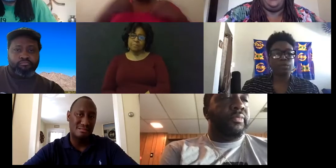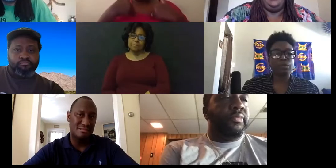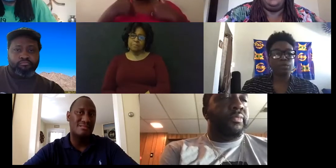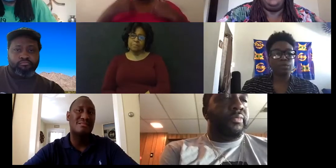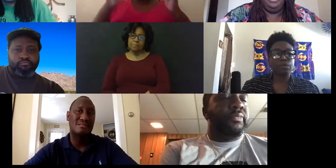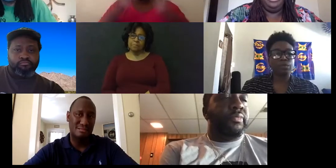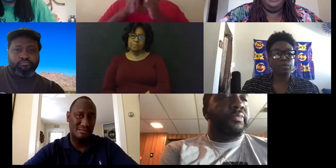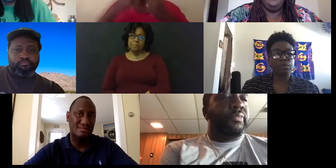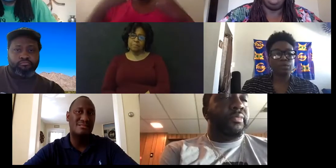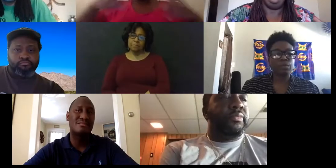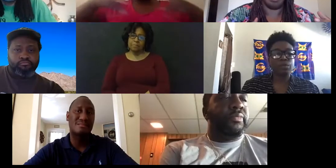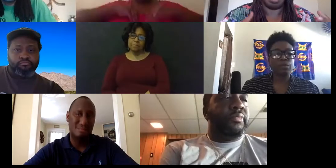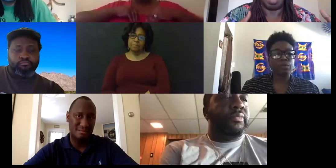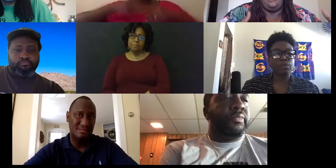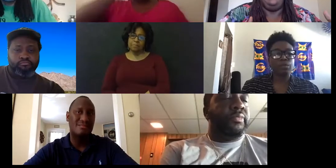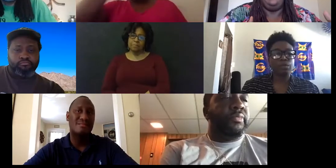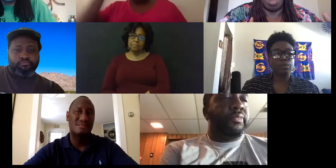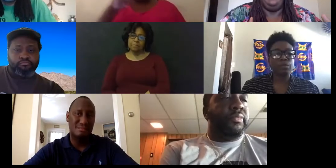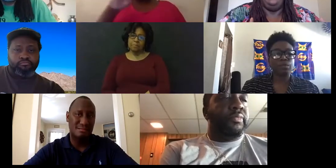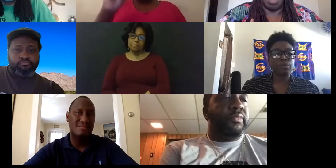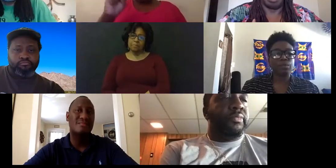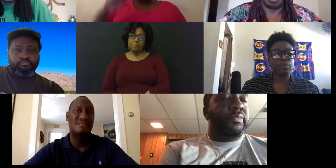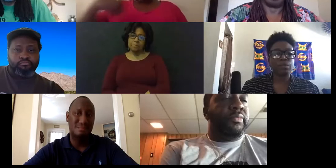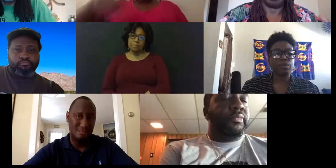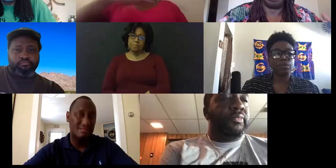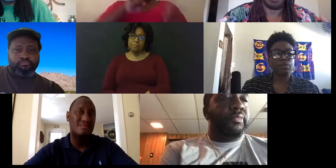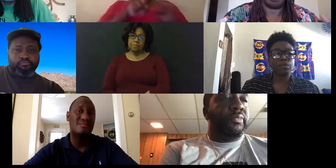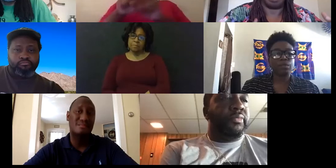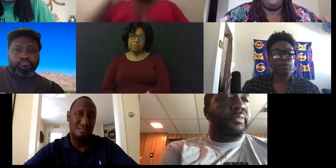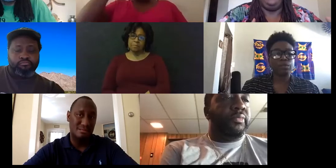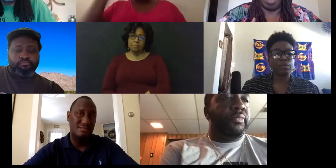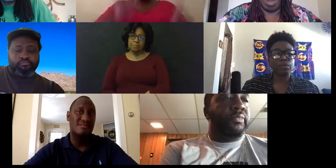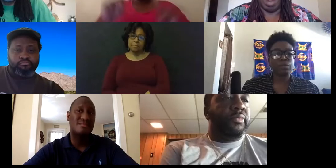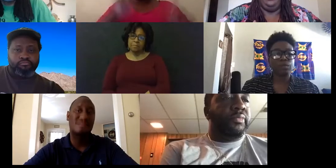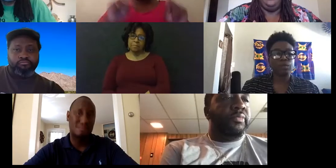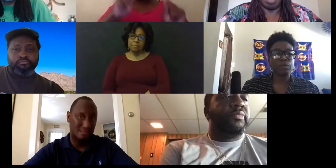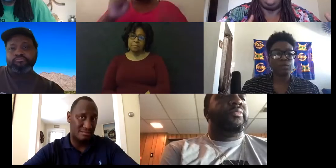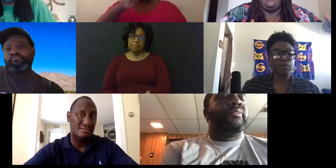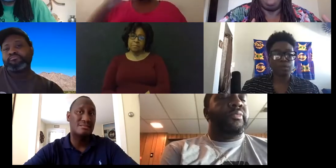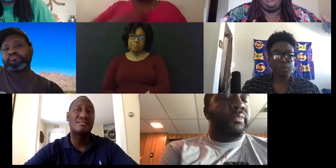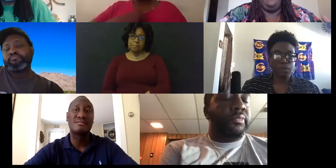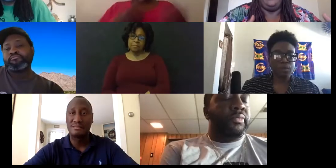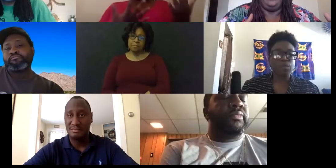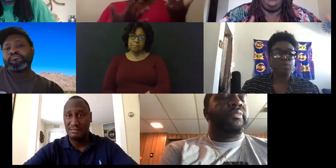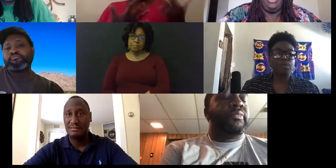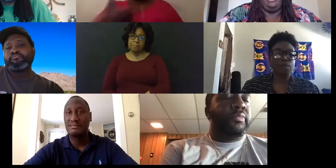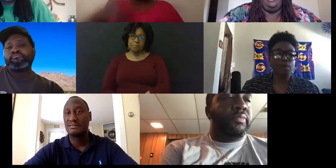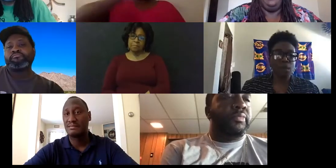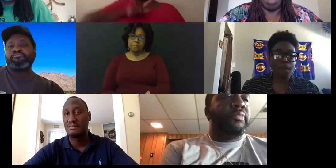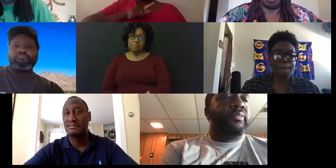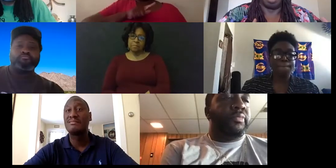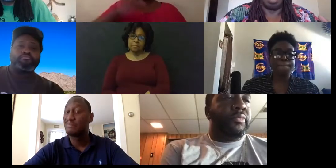and Blackness. And we as Black people are constantly told to wait our turn, to have this conversation